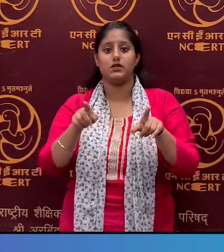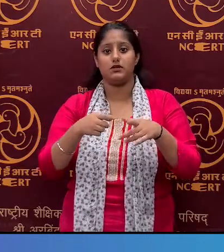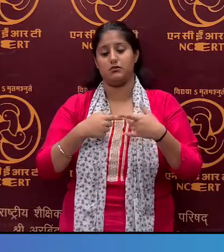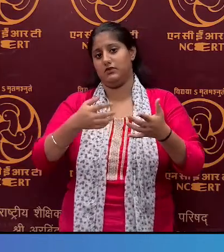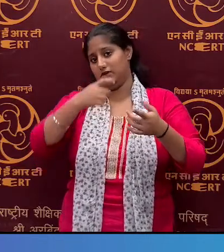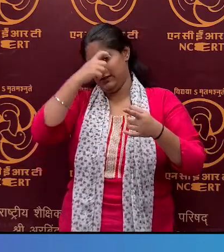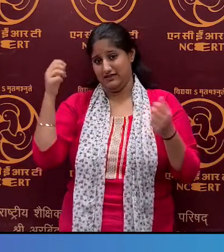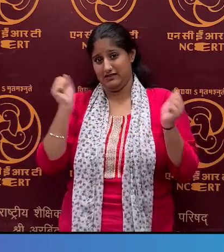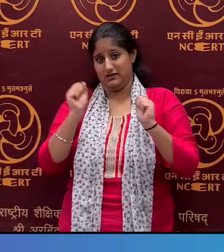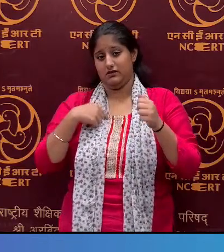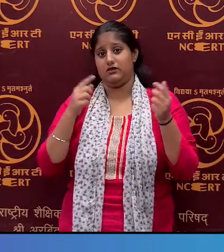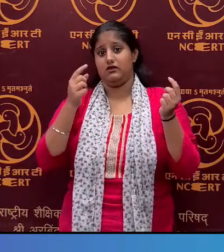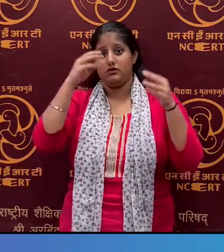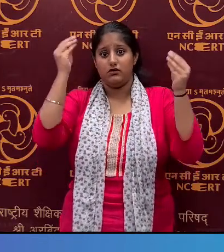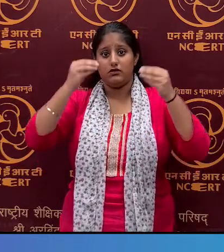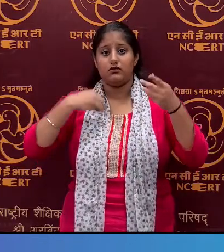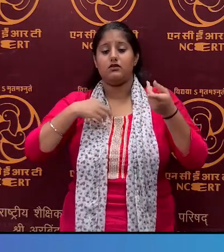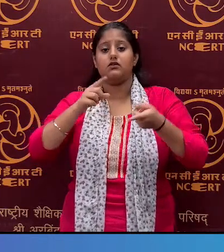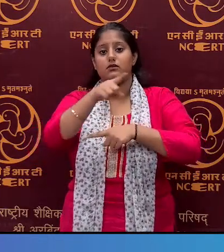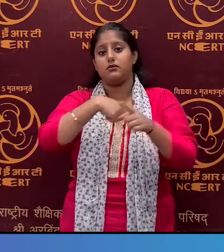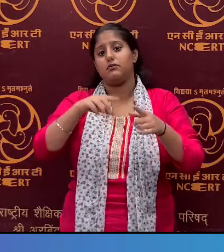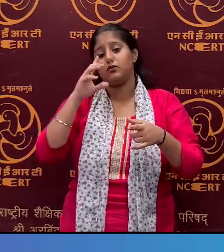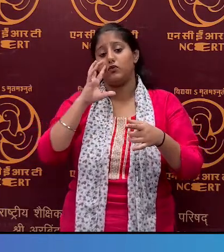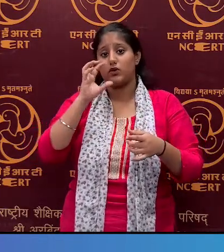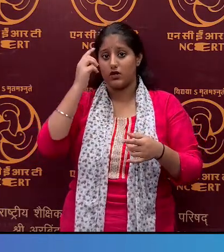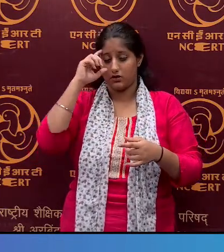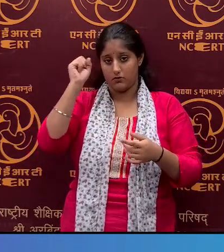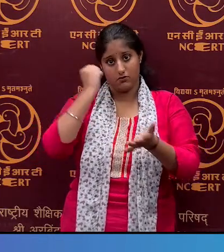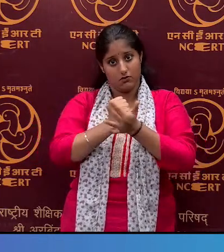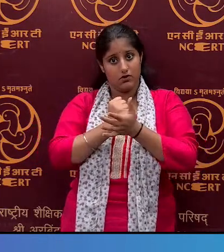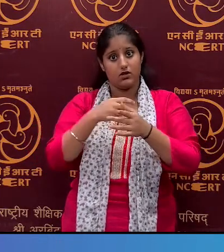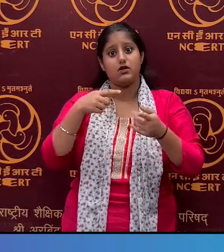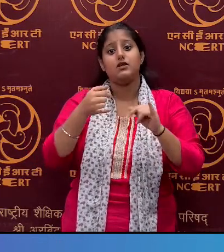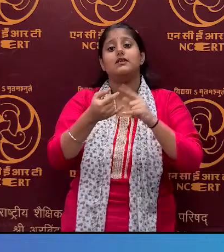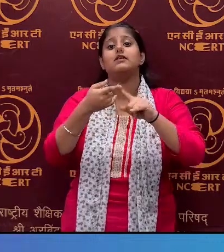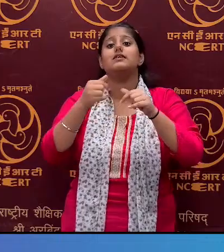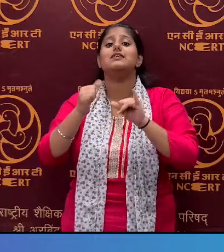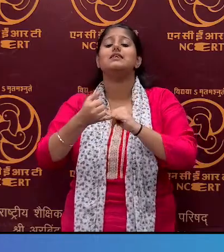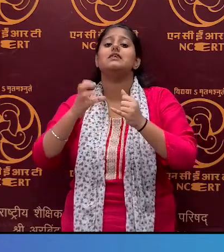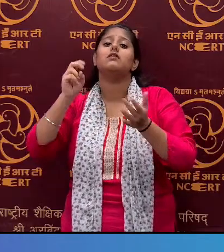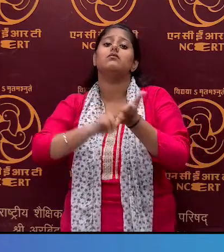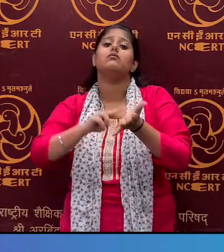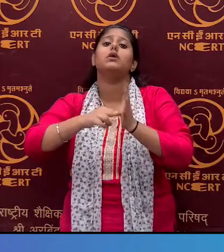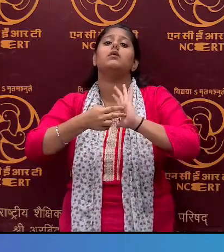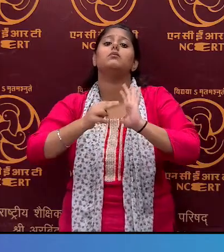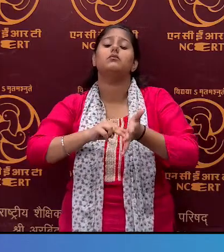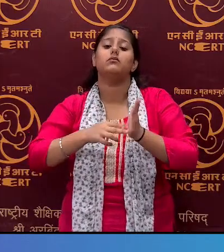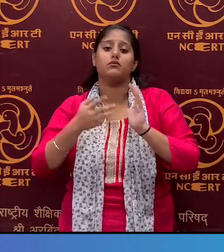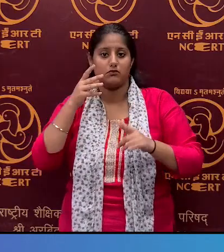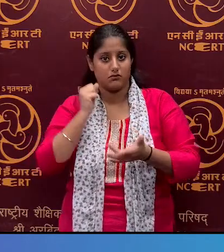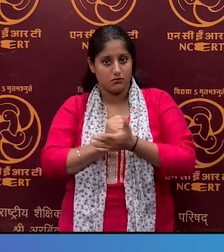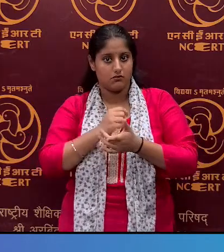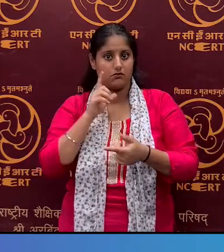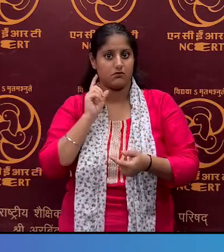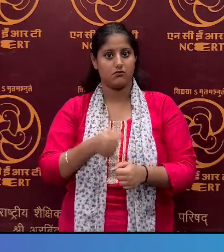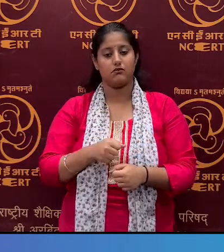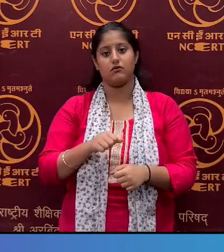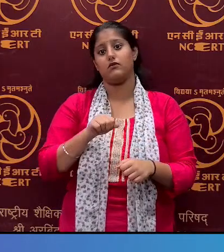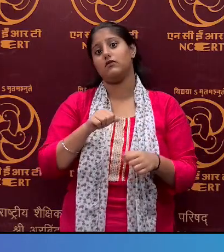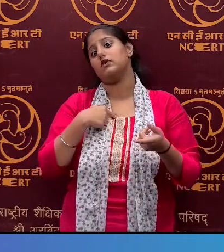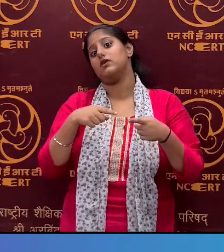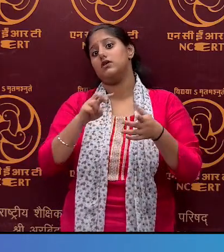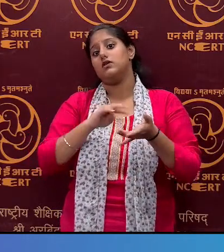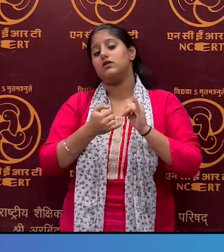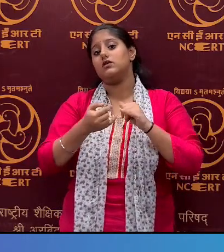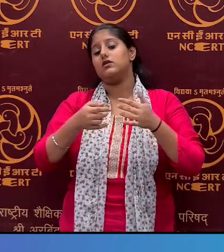climate. We need to understand the season. Now what is season? Season is basically occur as the earth